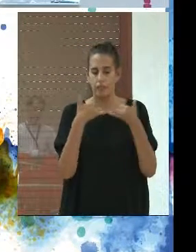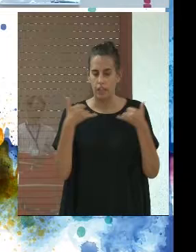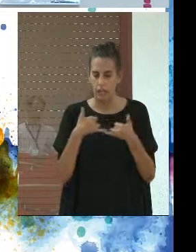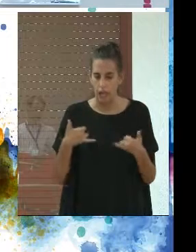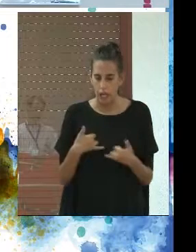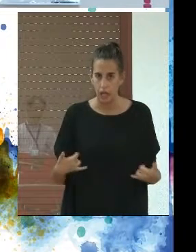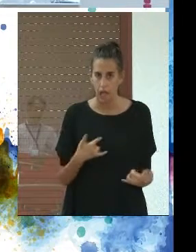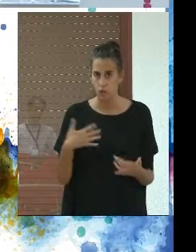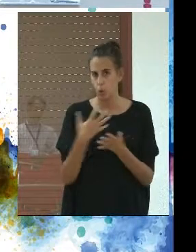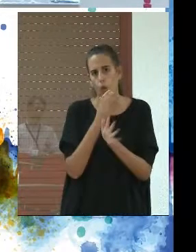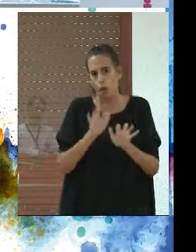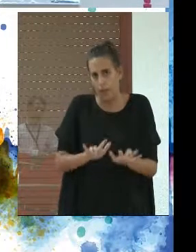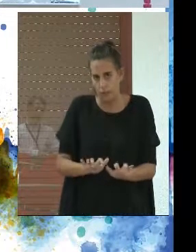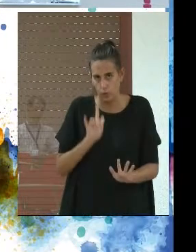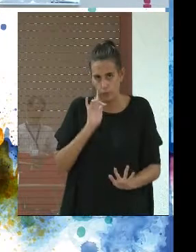project